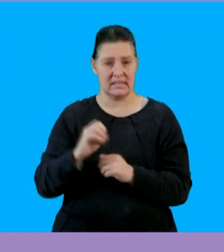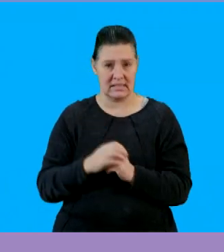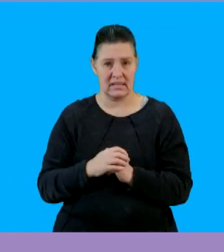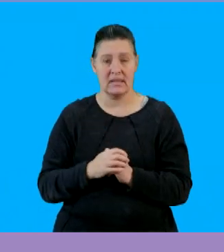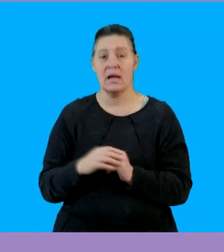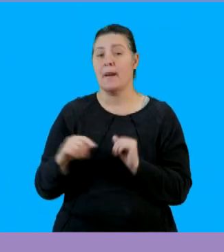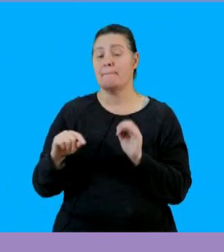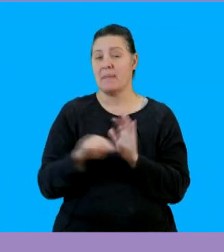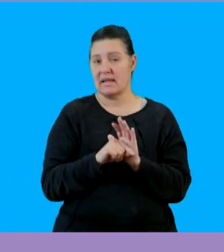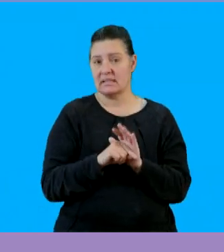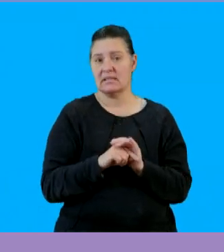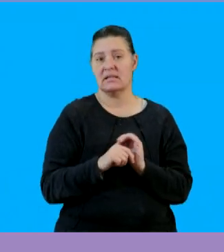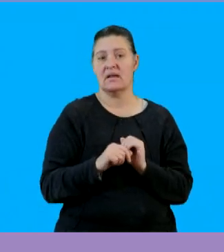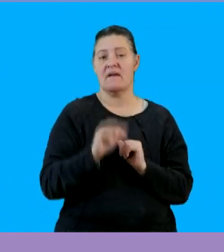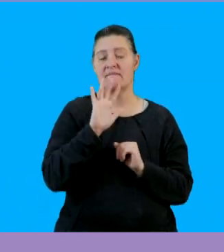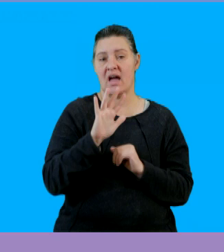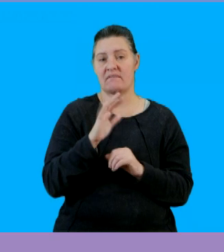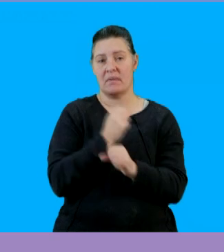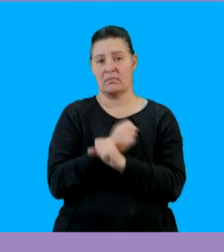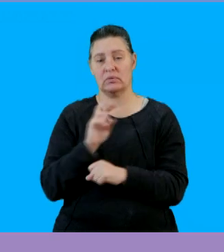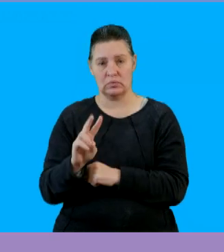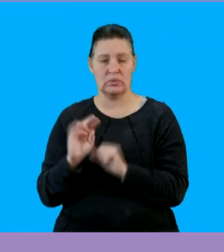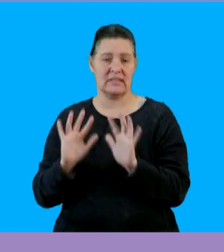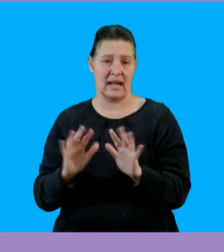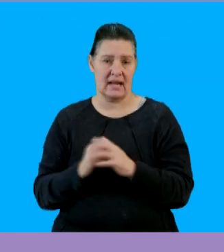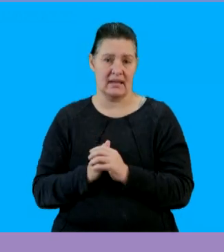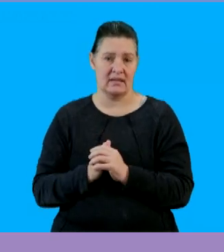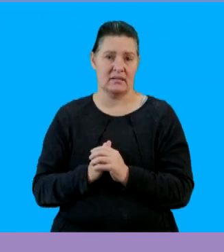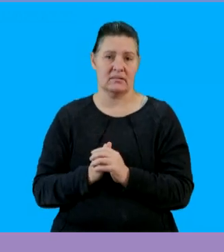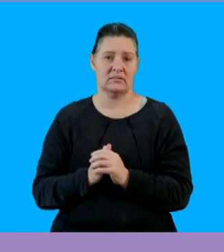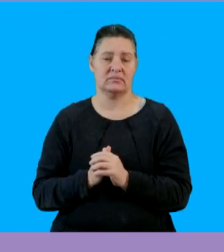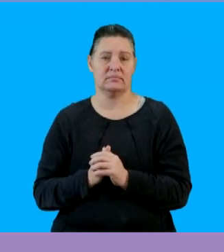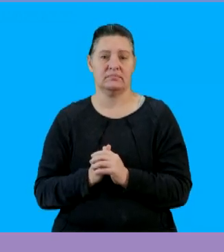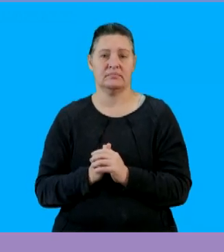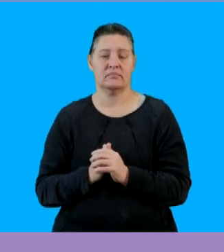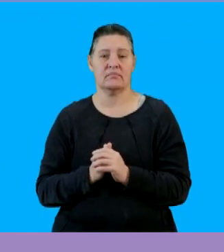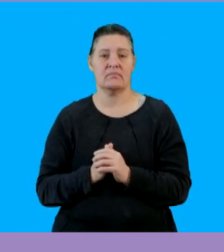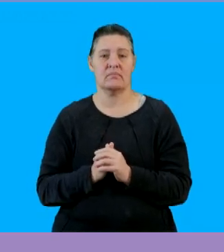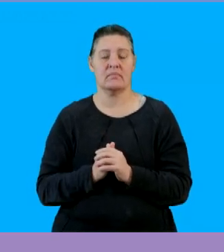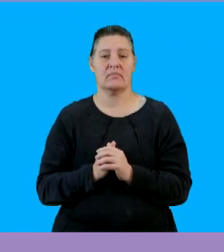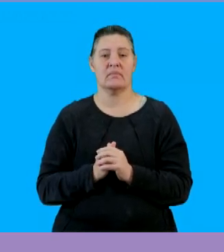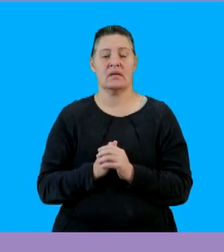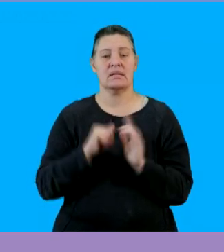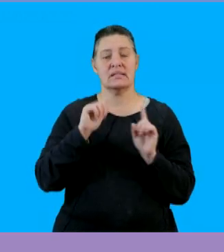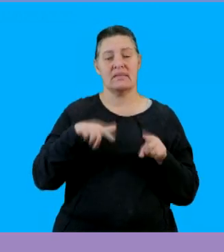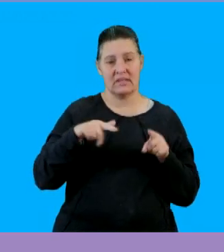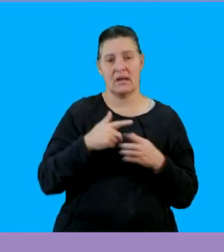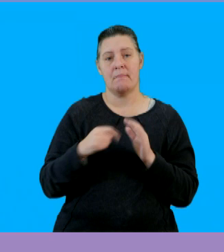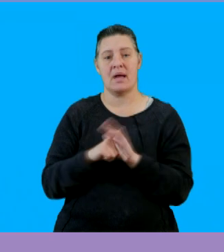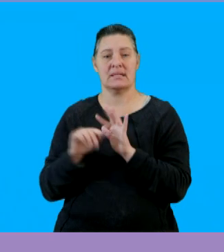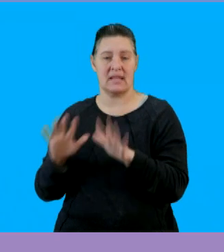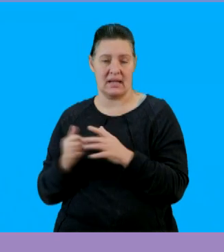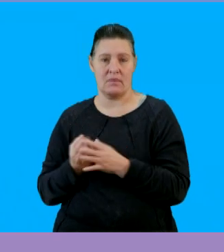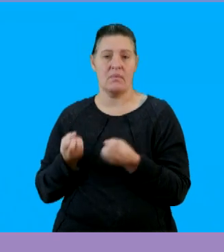70 minus, and then 5 multiplied by 2, that is a 10. And then what is 70 minus